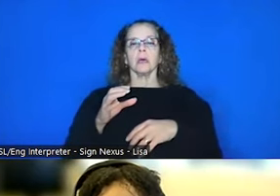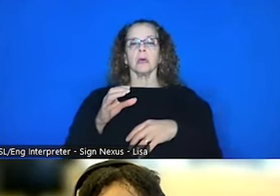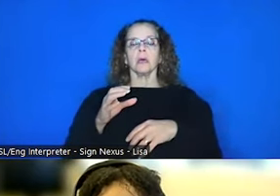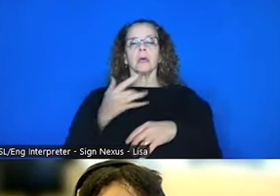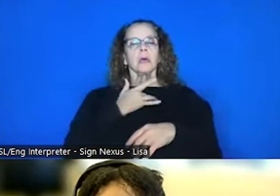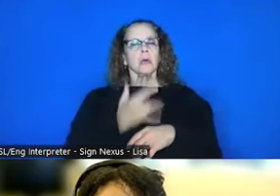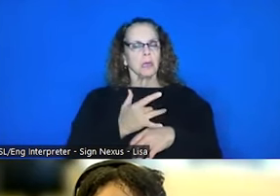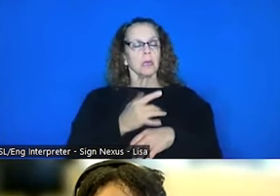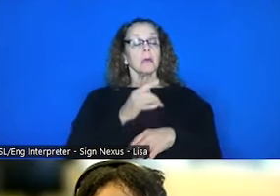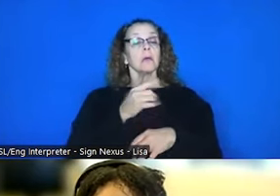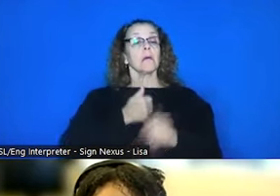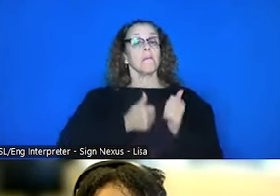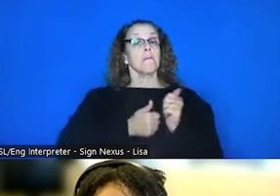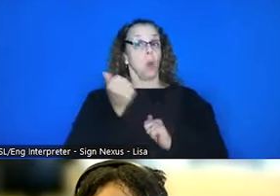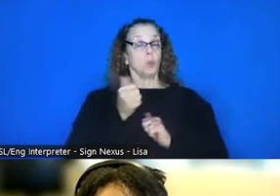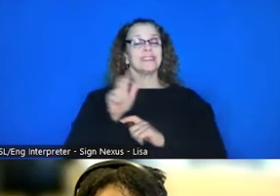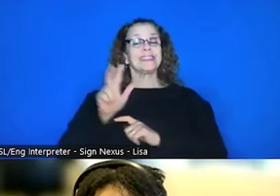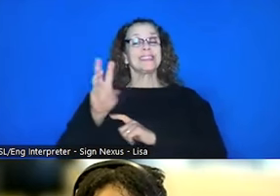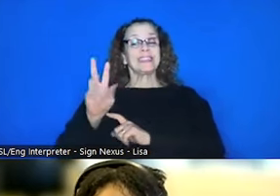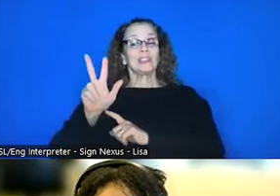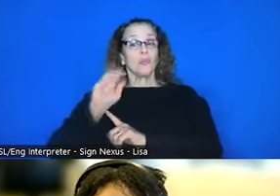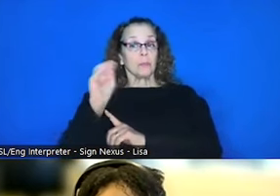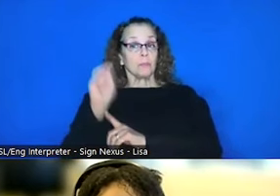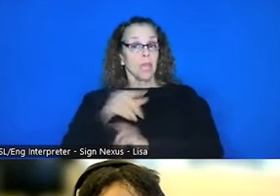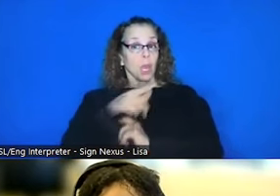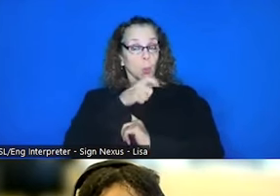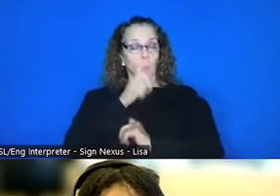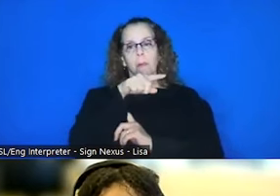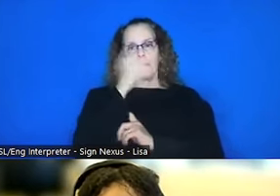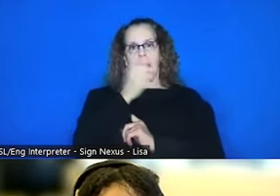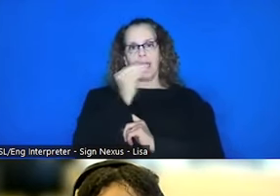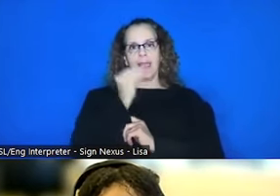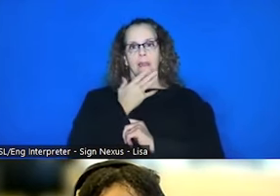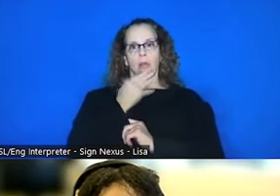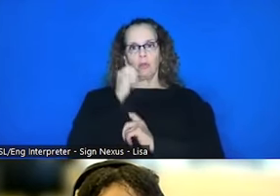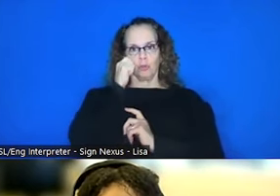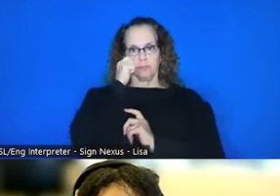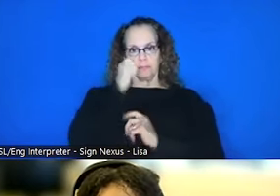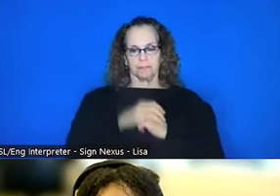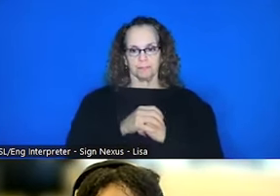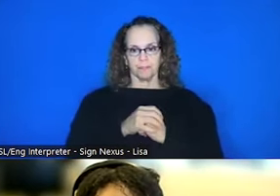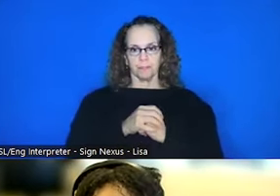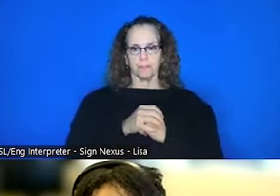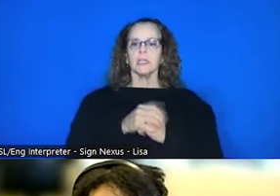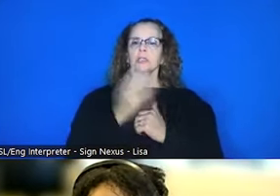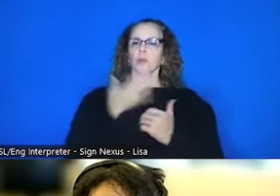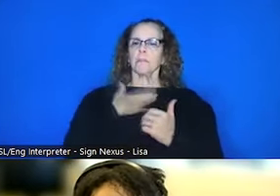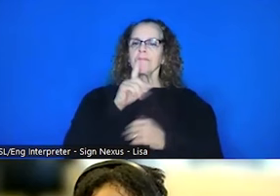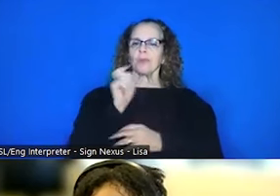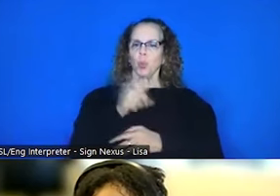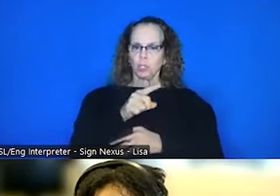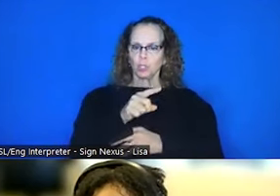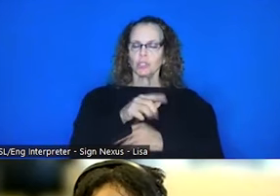trans women. What are some of the root causes of gender-based violence against transgender and gender-expansive